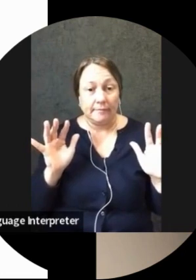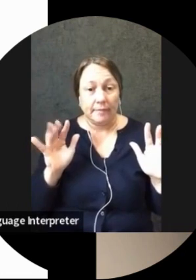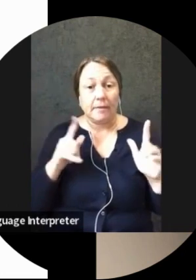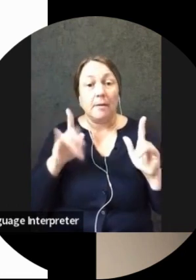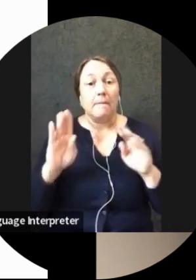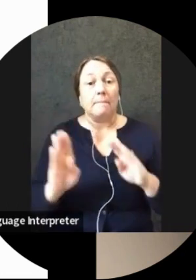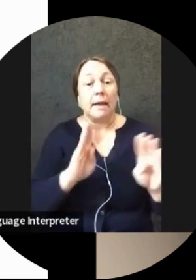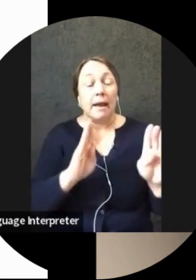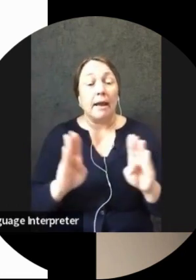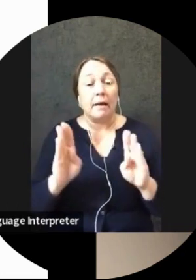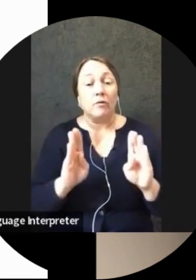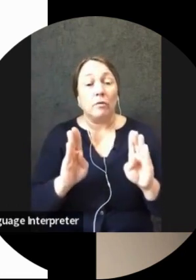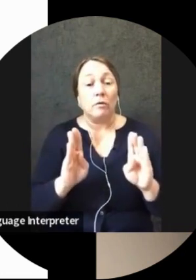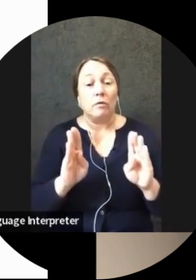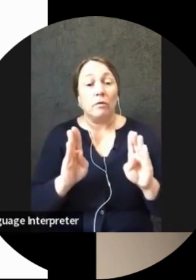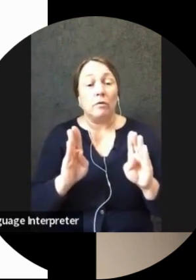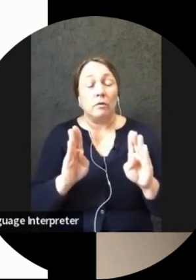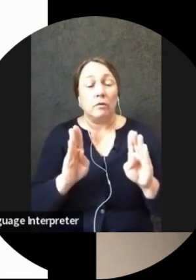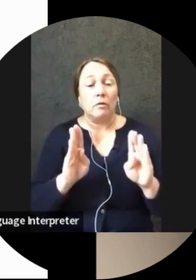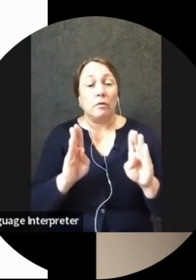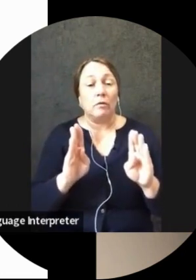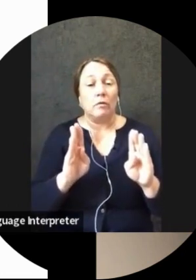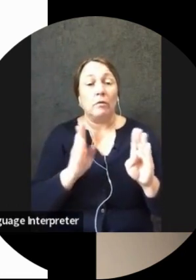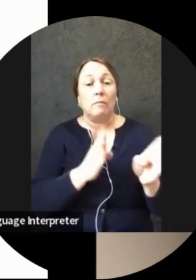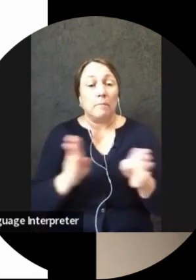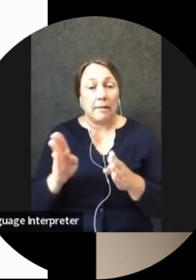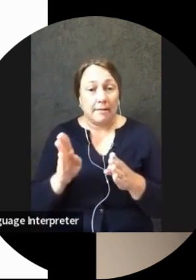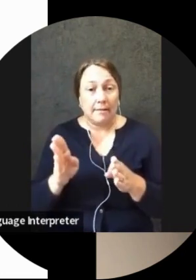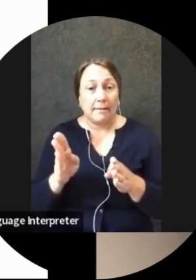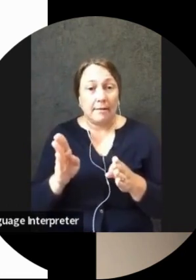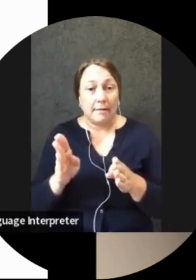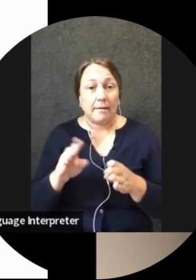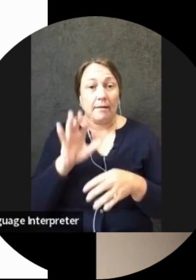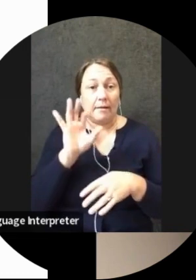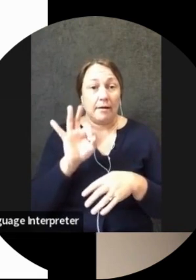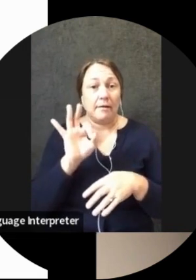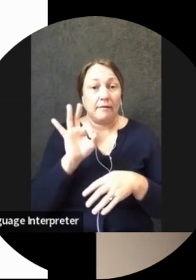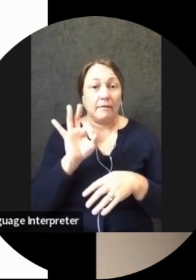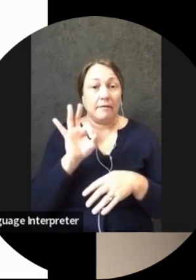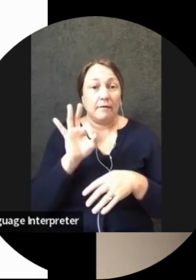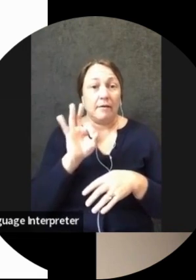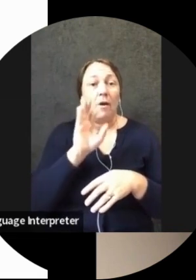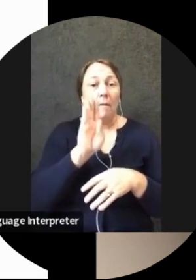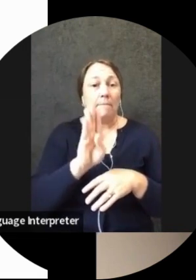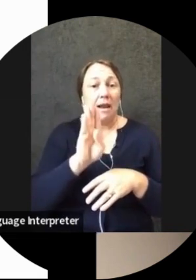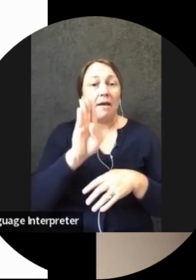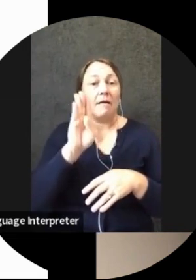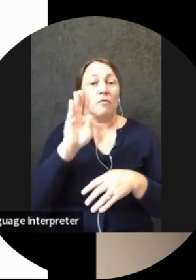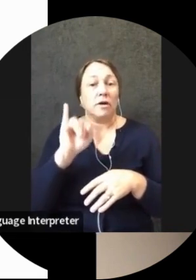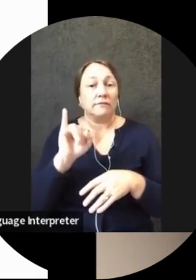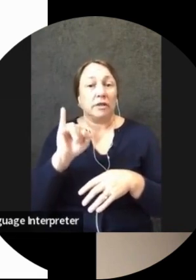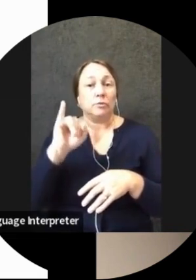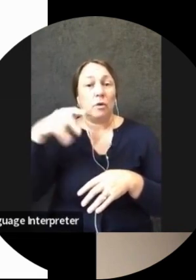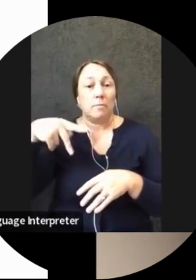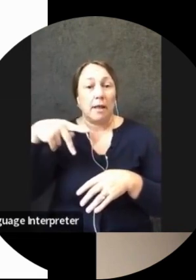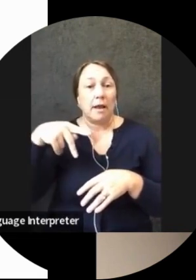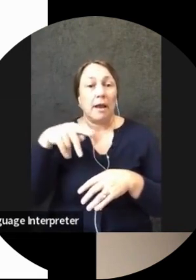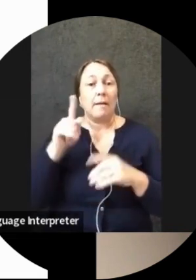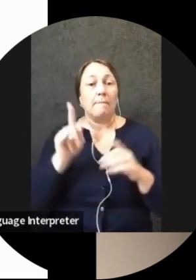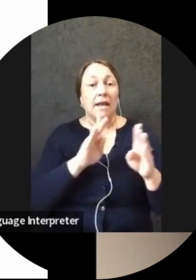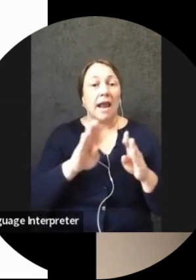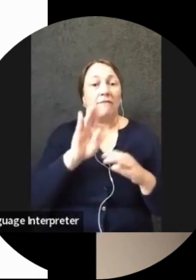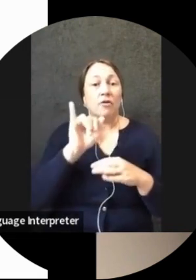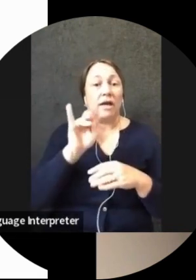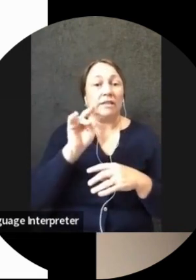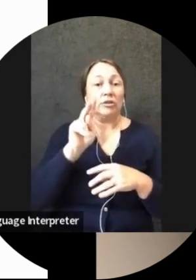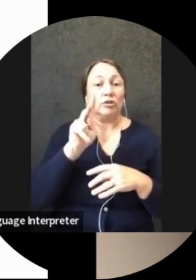behavioral intervention plan, or BIP, is developed. And I think